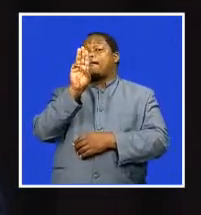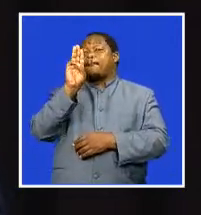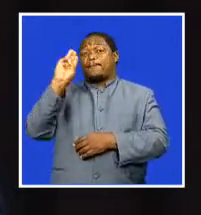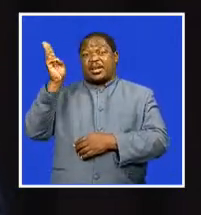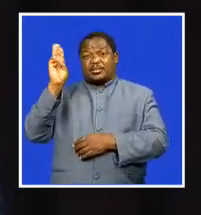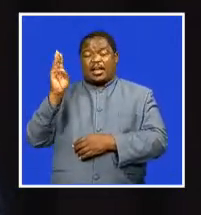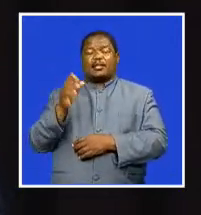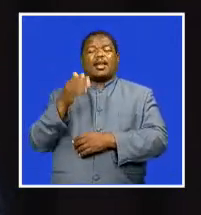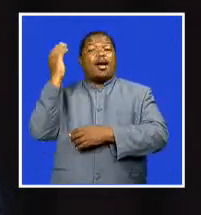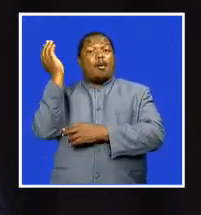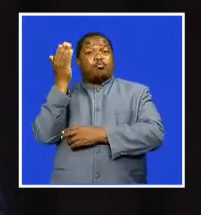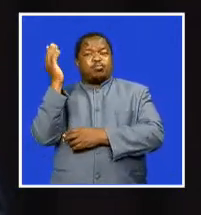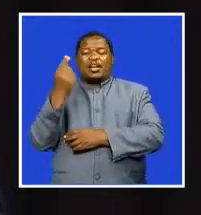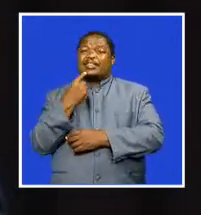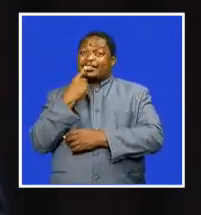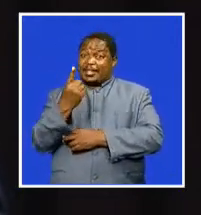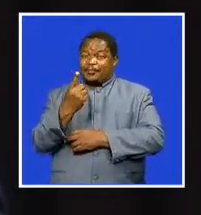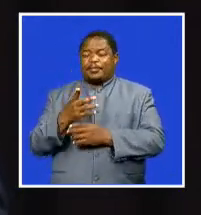ba-introducer